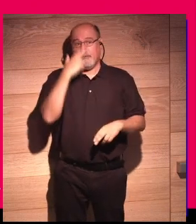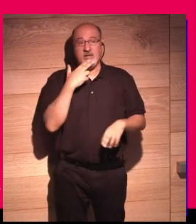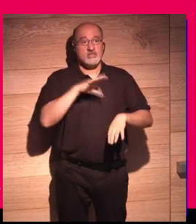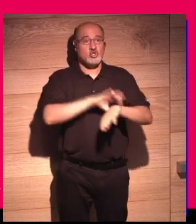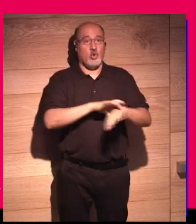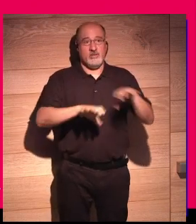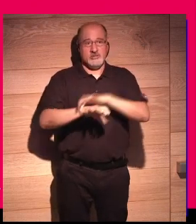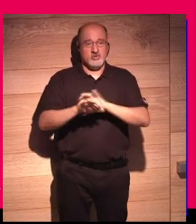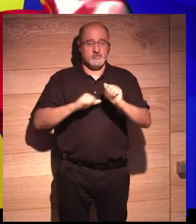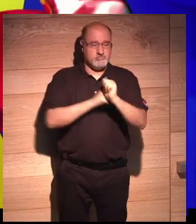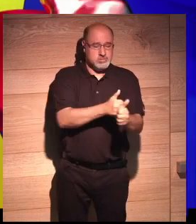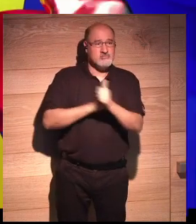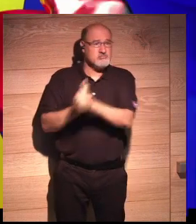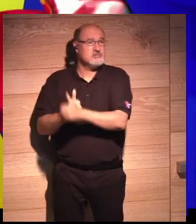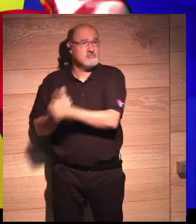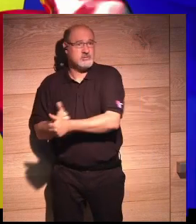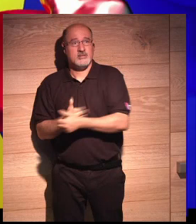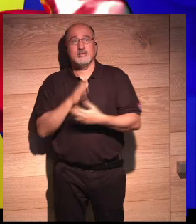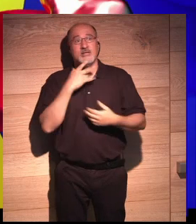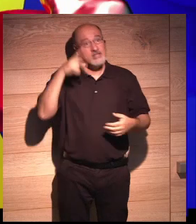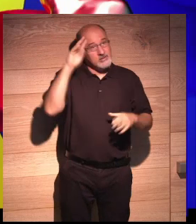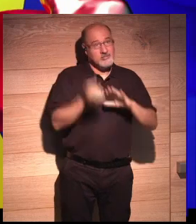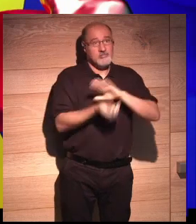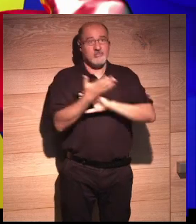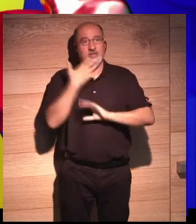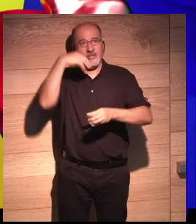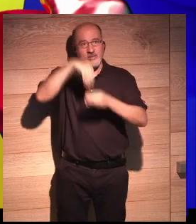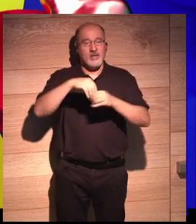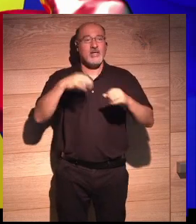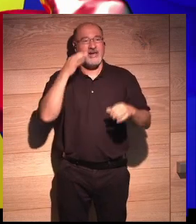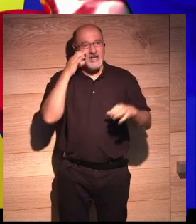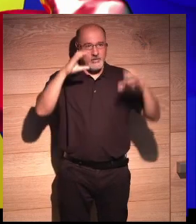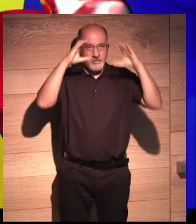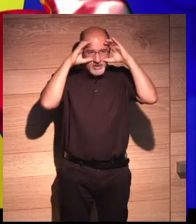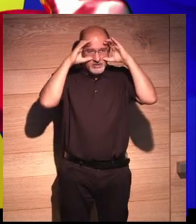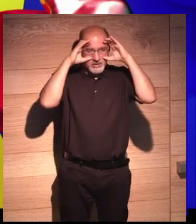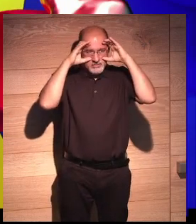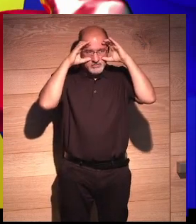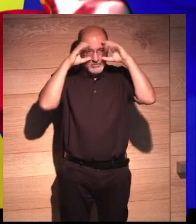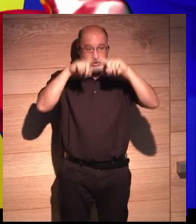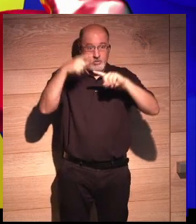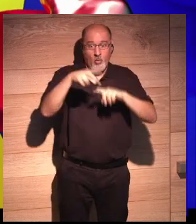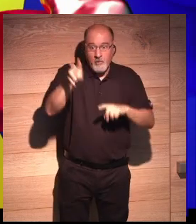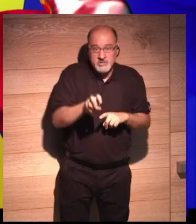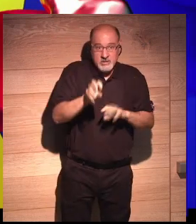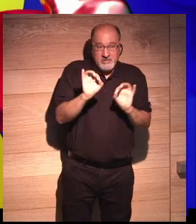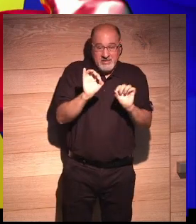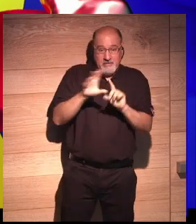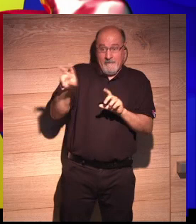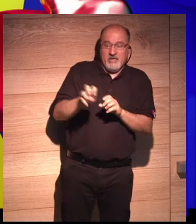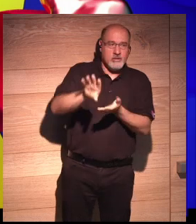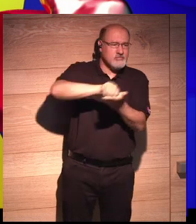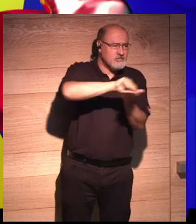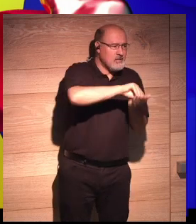Institute. And the idea started with exploring how people's perception of taste